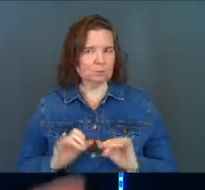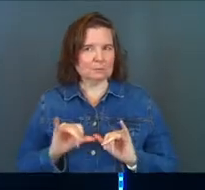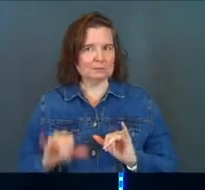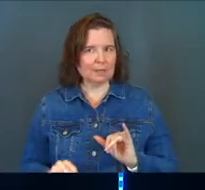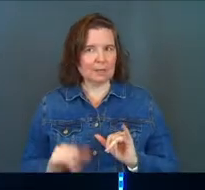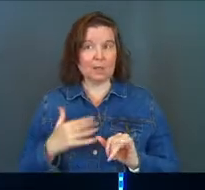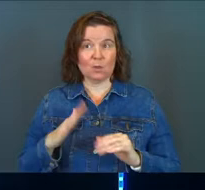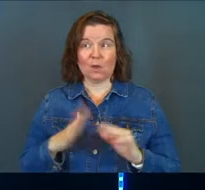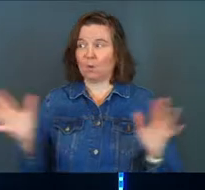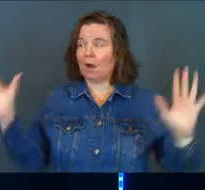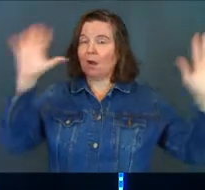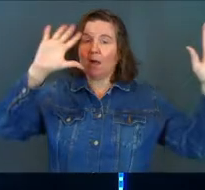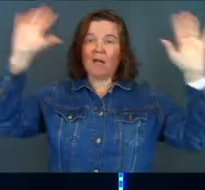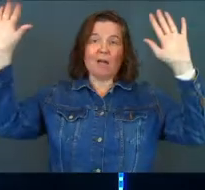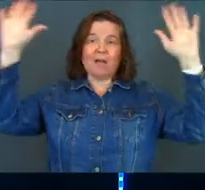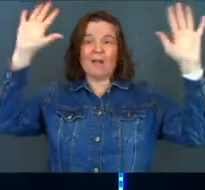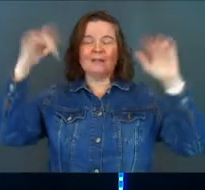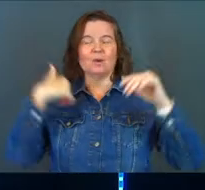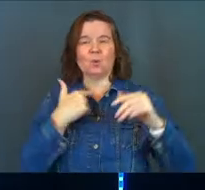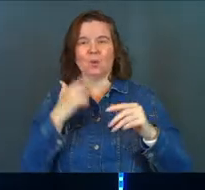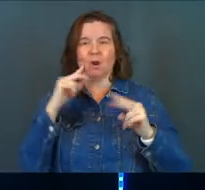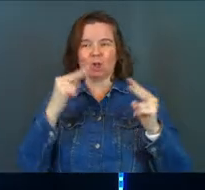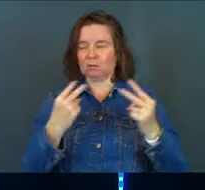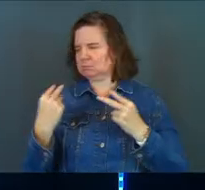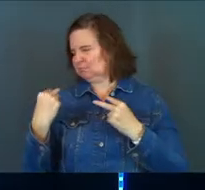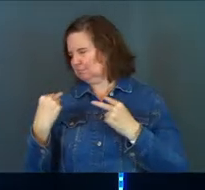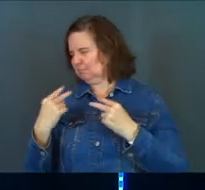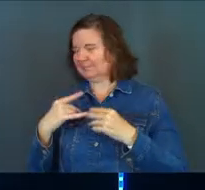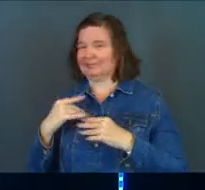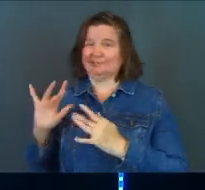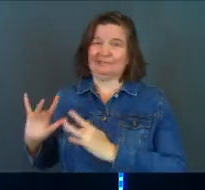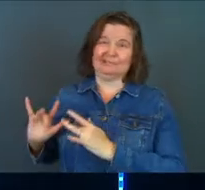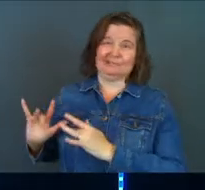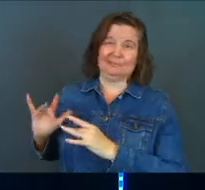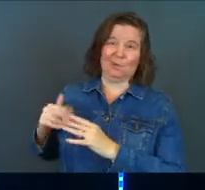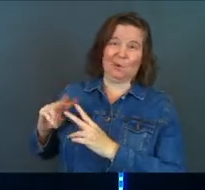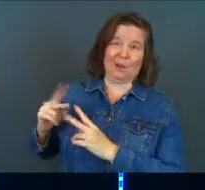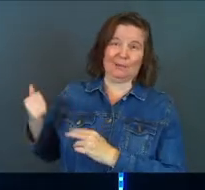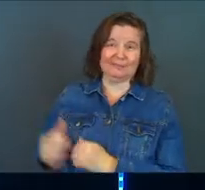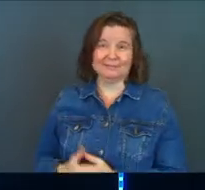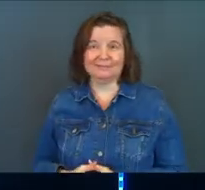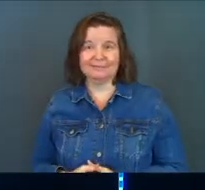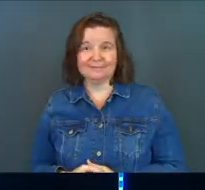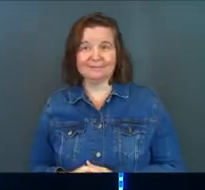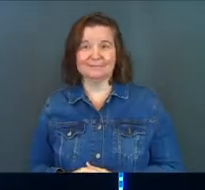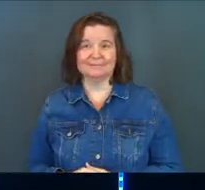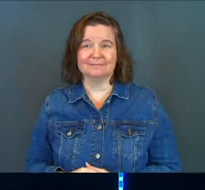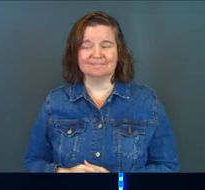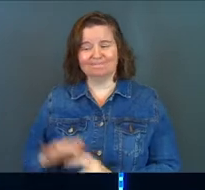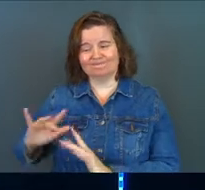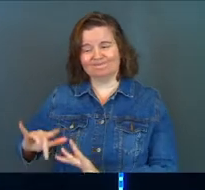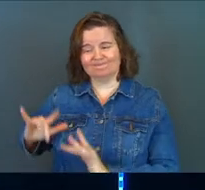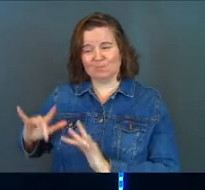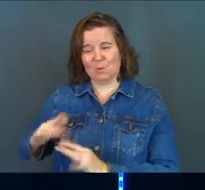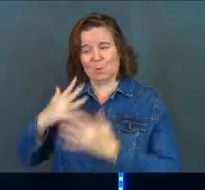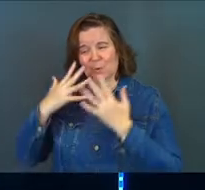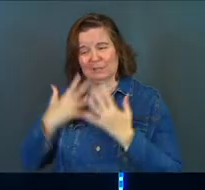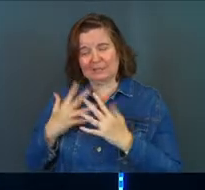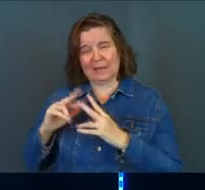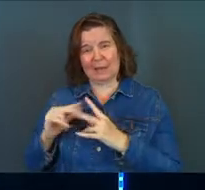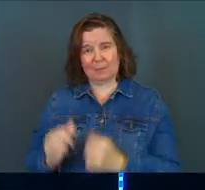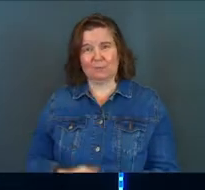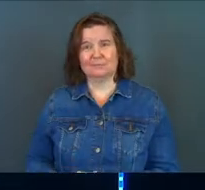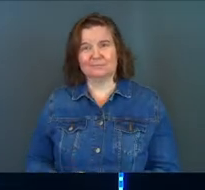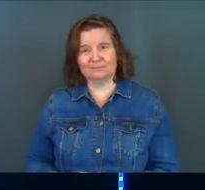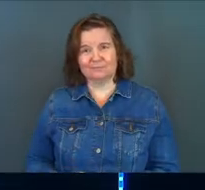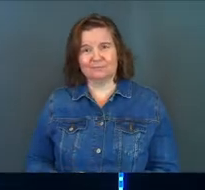And the whole time we're doing all of our stuff, and we're kind of looking behind like, oh, poor couple. Poor, sad couple.